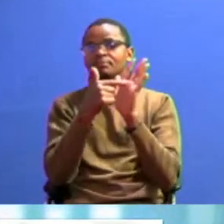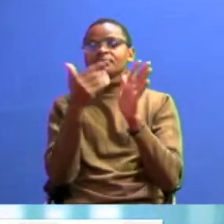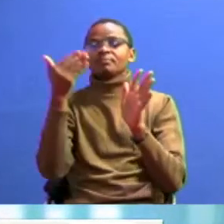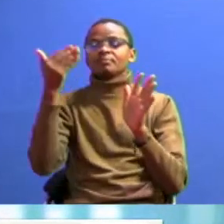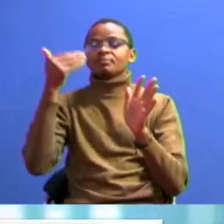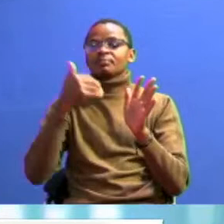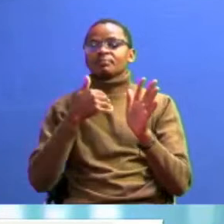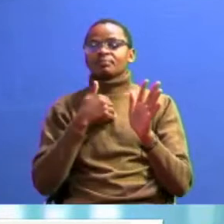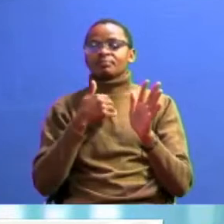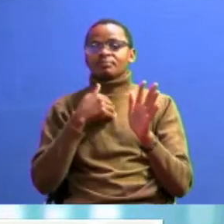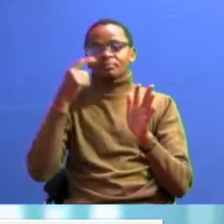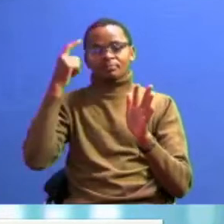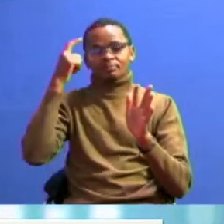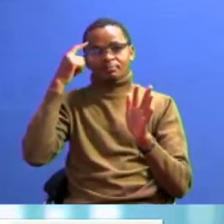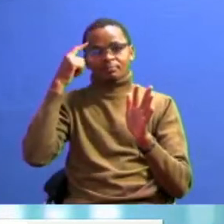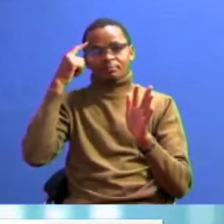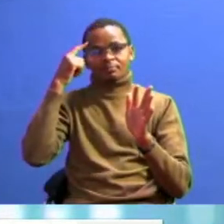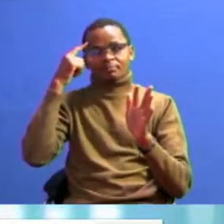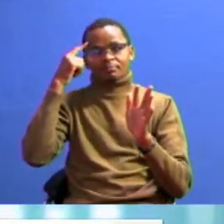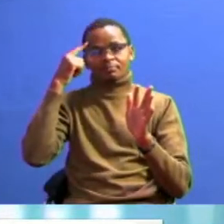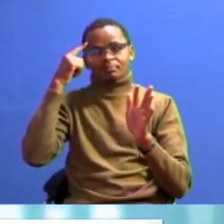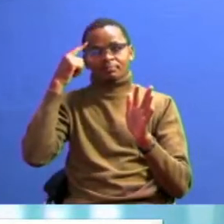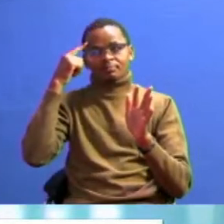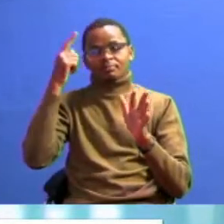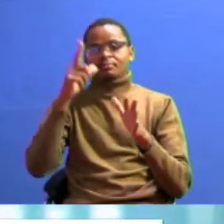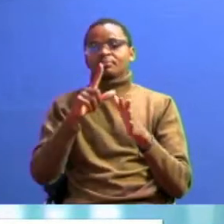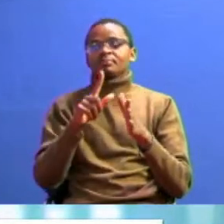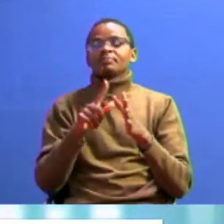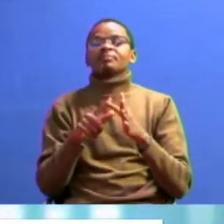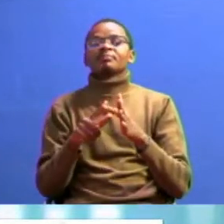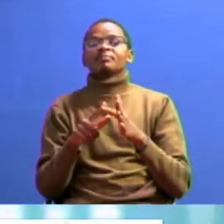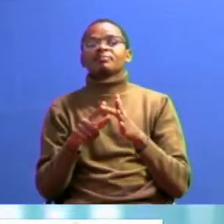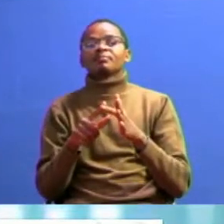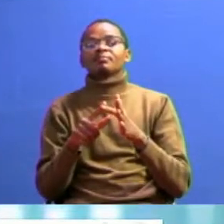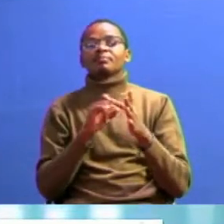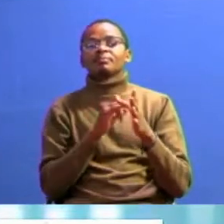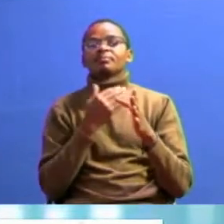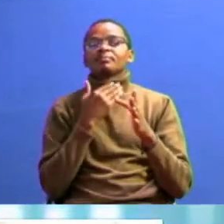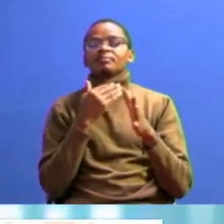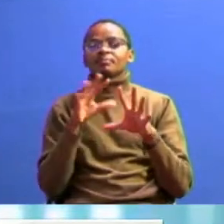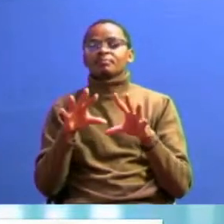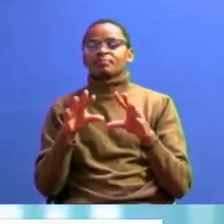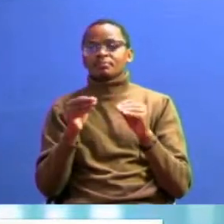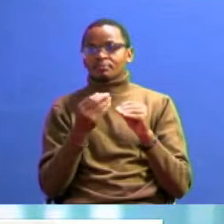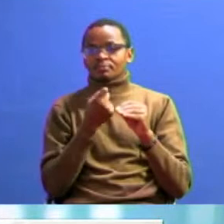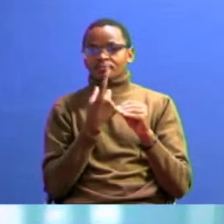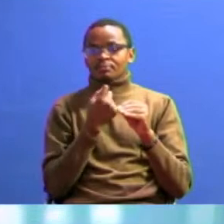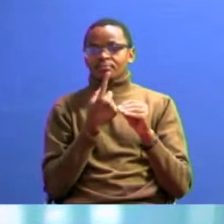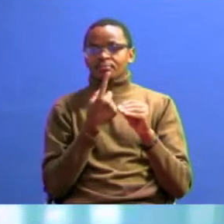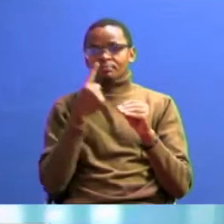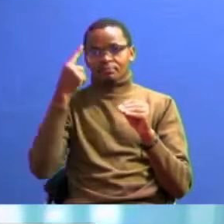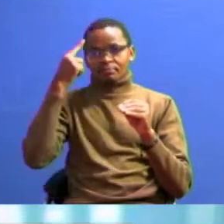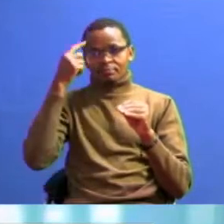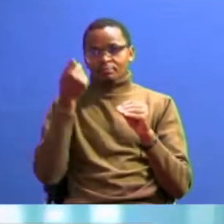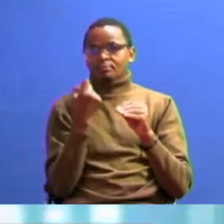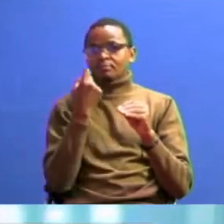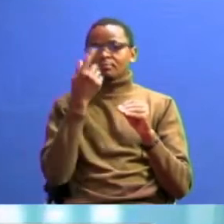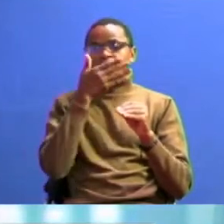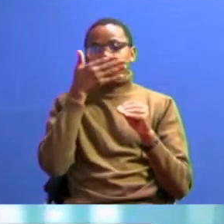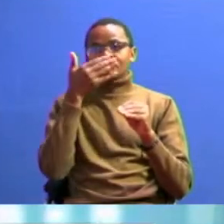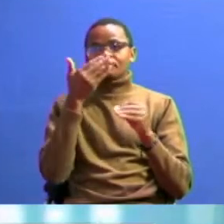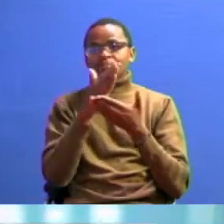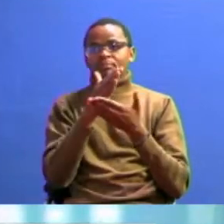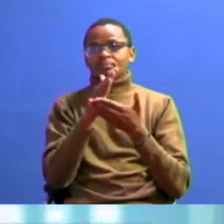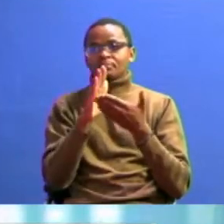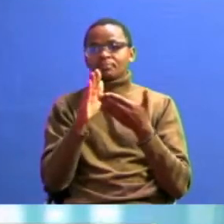to having a mental illness. And when I talk about predisposition, I want to take it to the medical world for us to understand better.